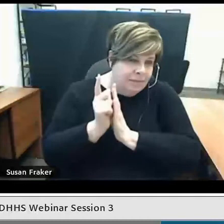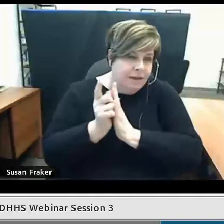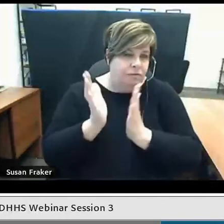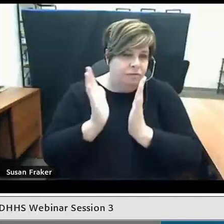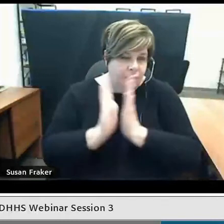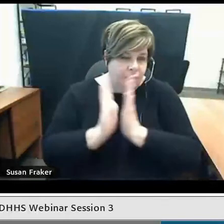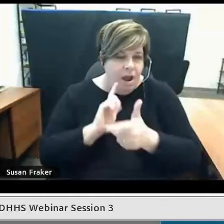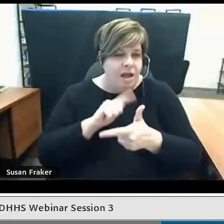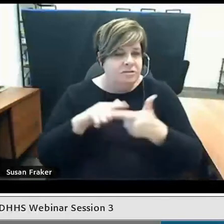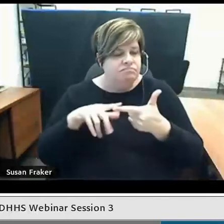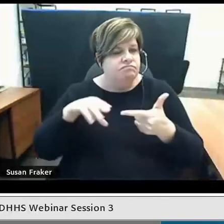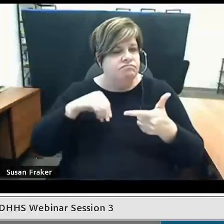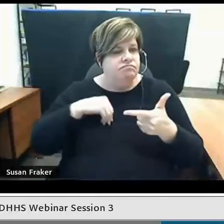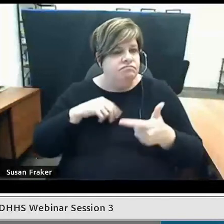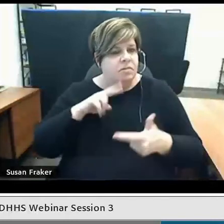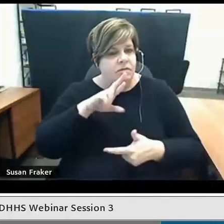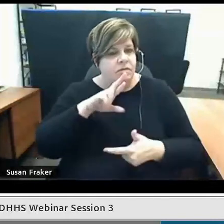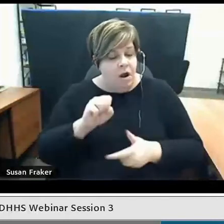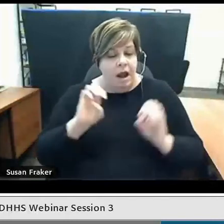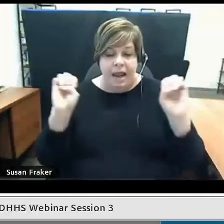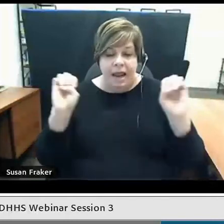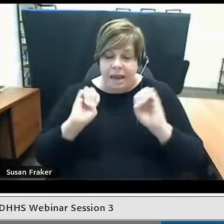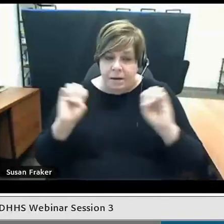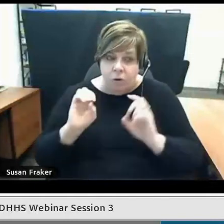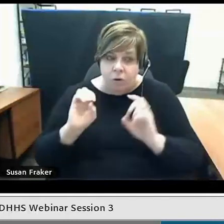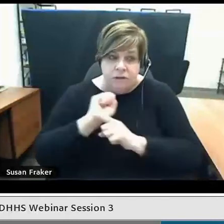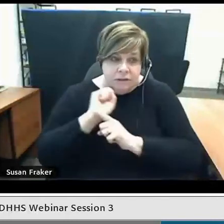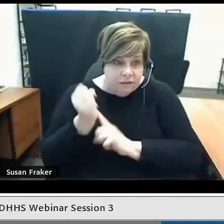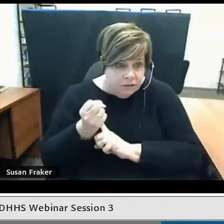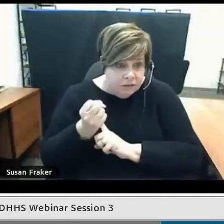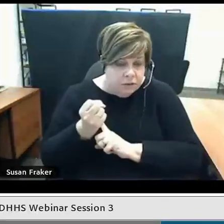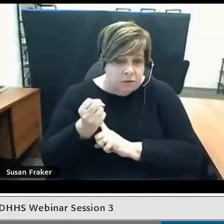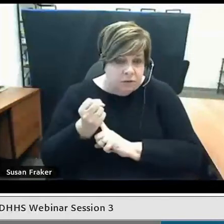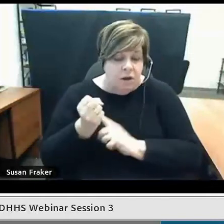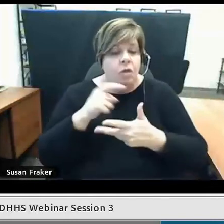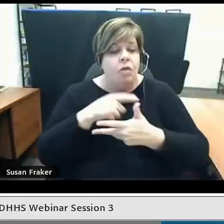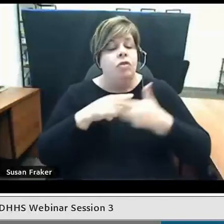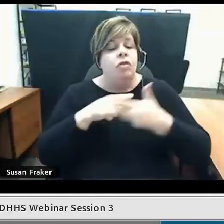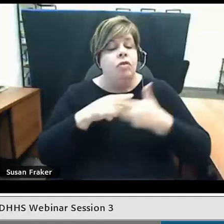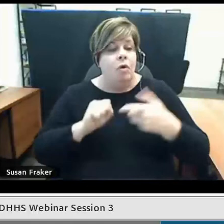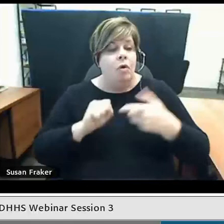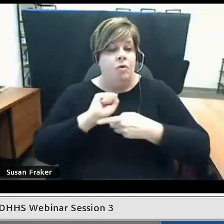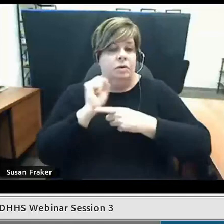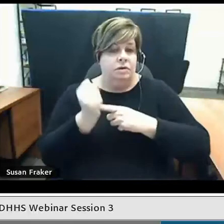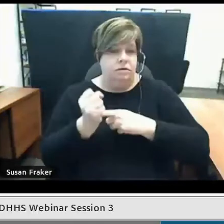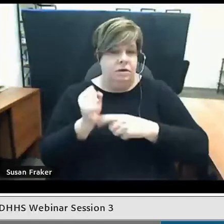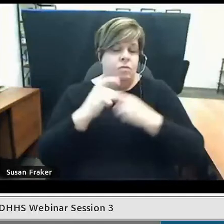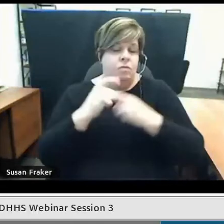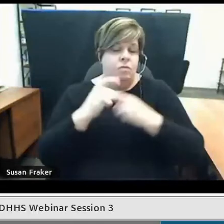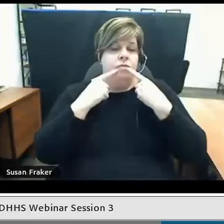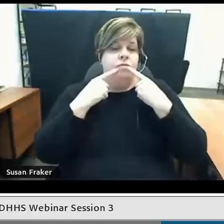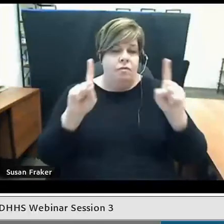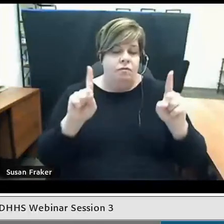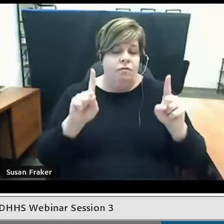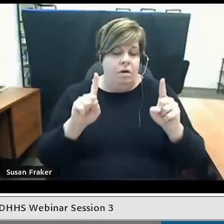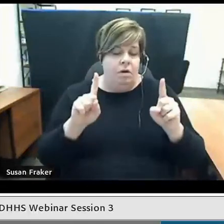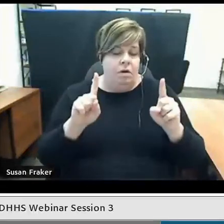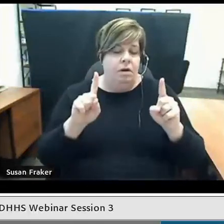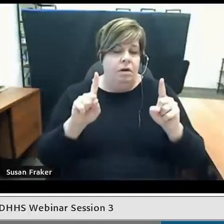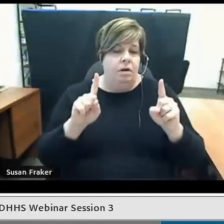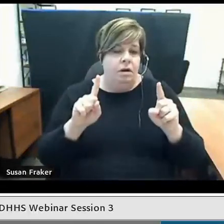here. Emergency kinds of situations, those are the situations that it might work best for. As